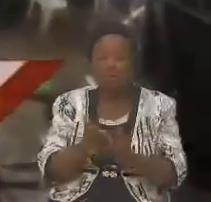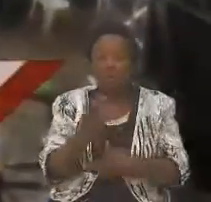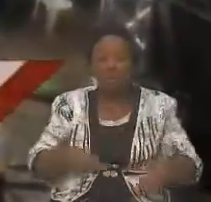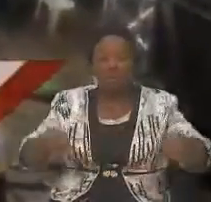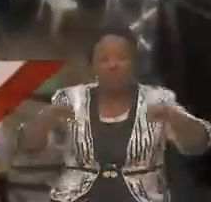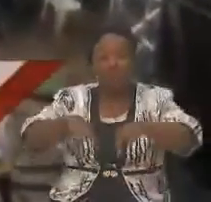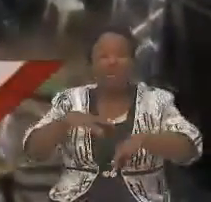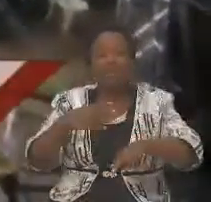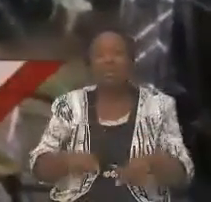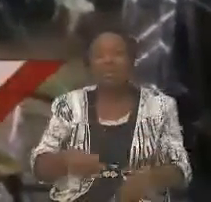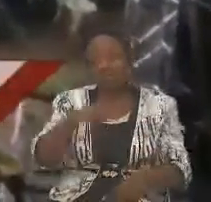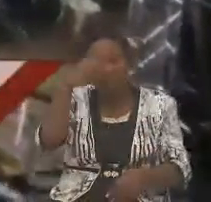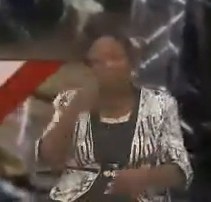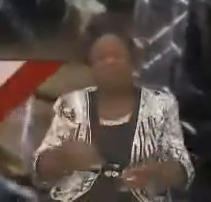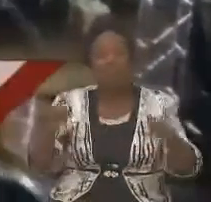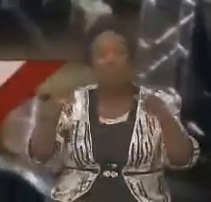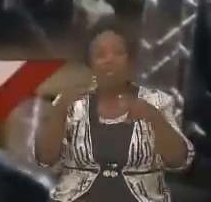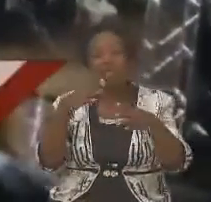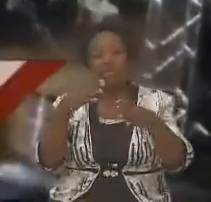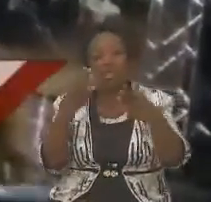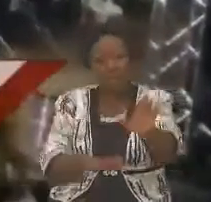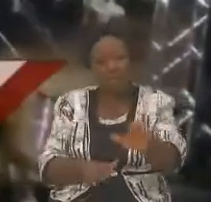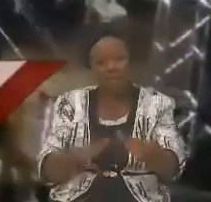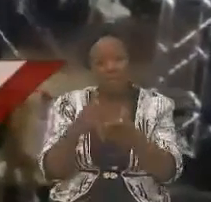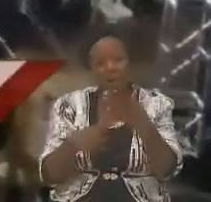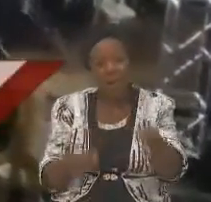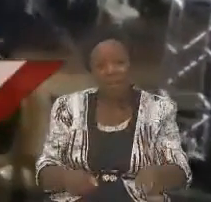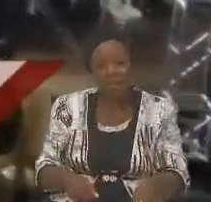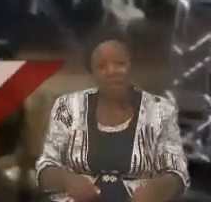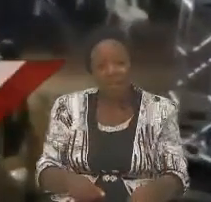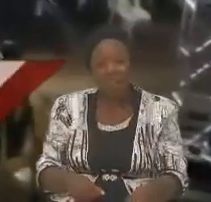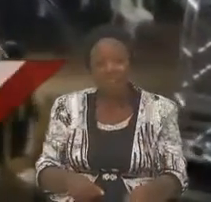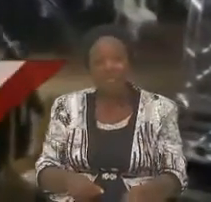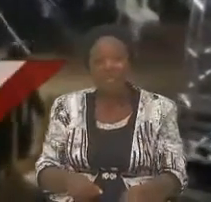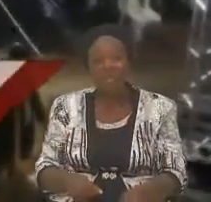Though I walk through the valley of the shadow of death.